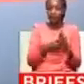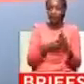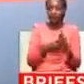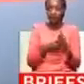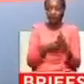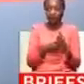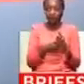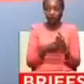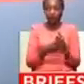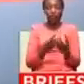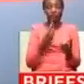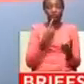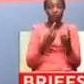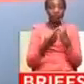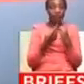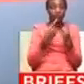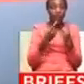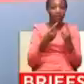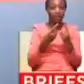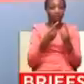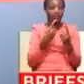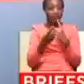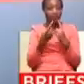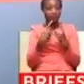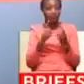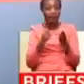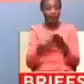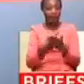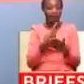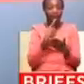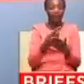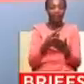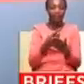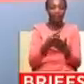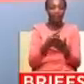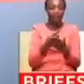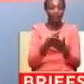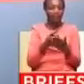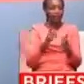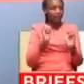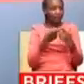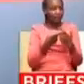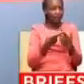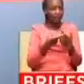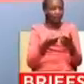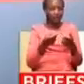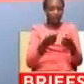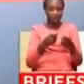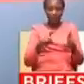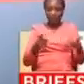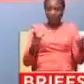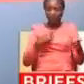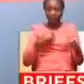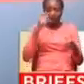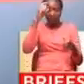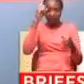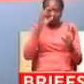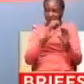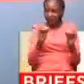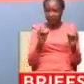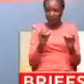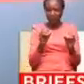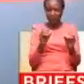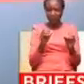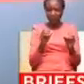recite an incantation. And as he's doing so, he's saying, you know, strange things like, you know, Bismillah, blah, you know, just